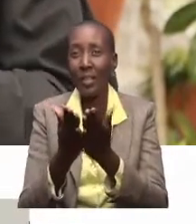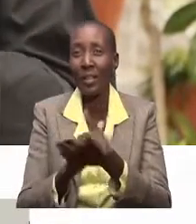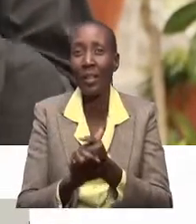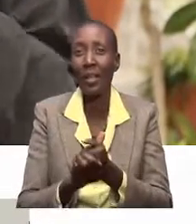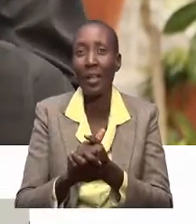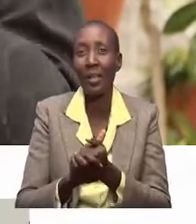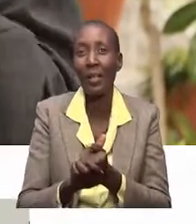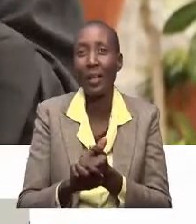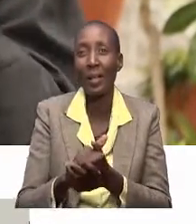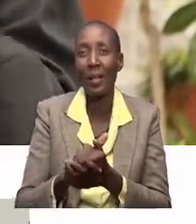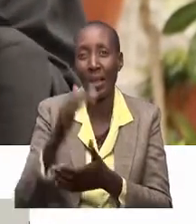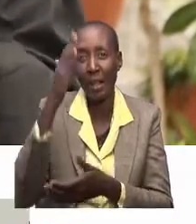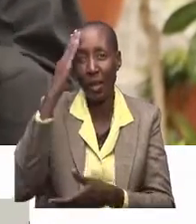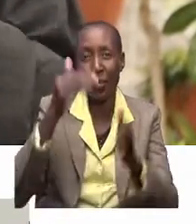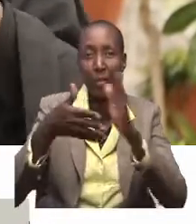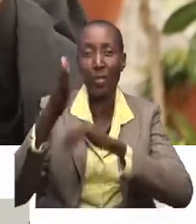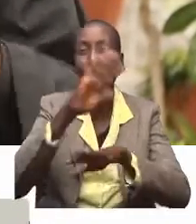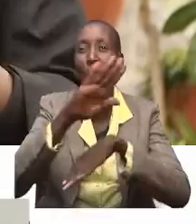everything is possible.